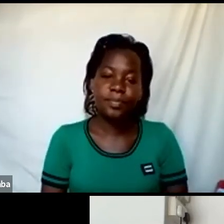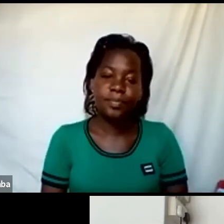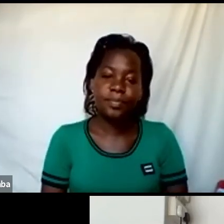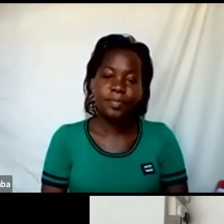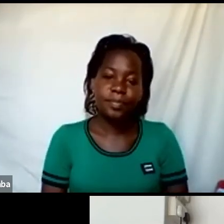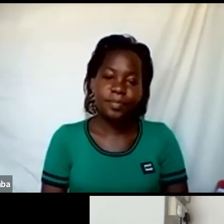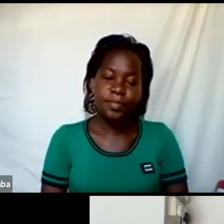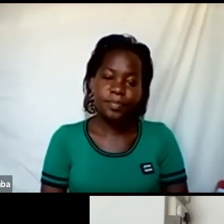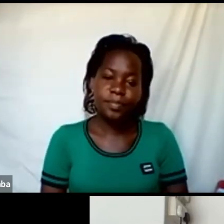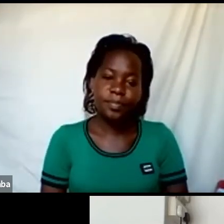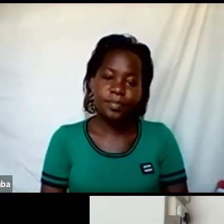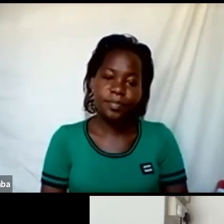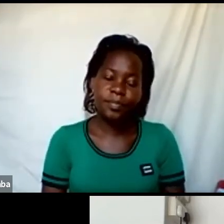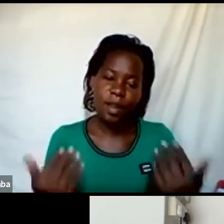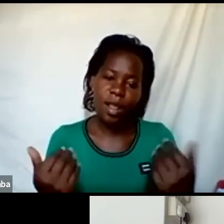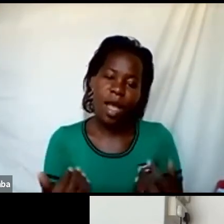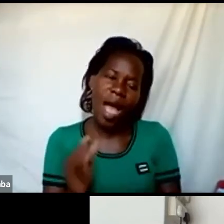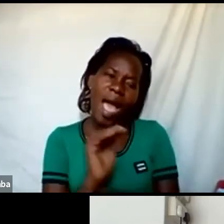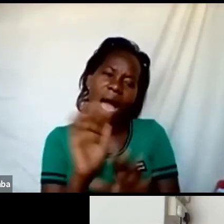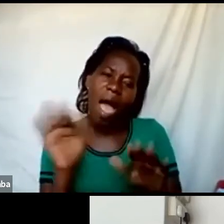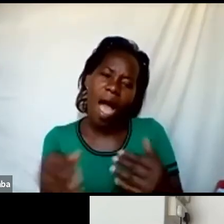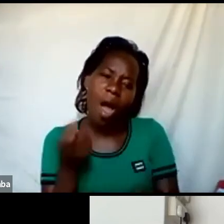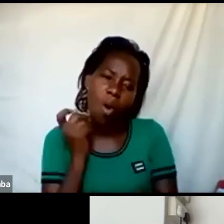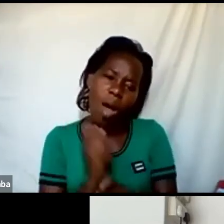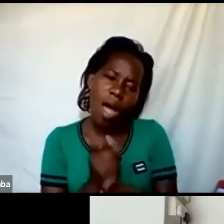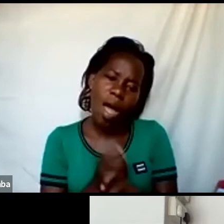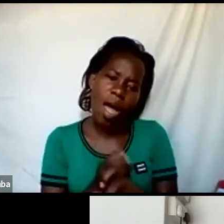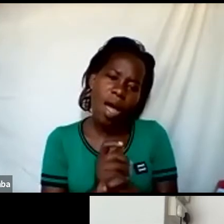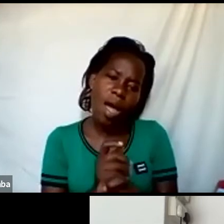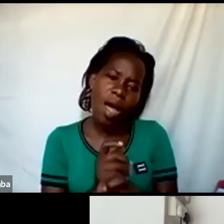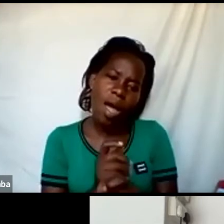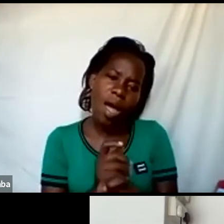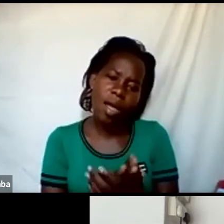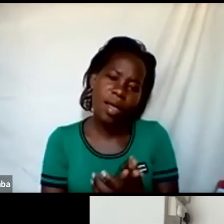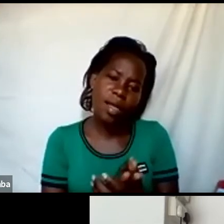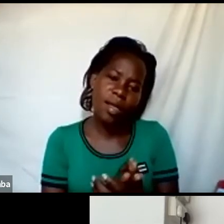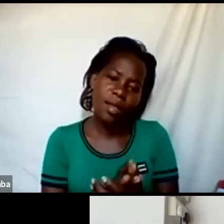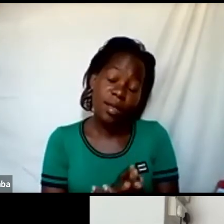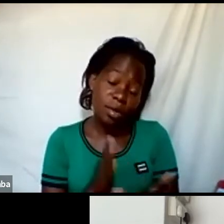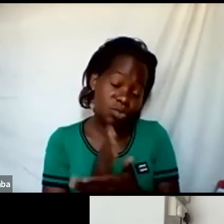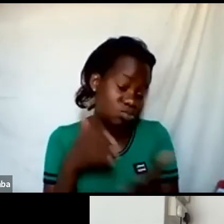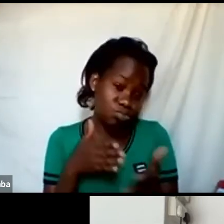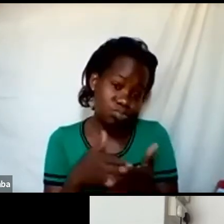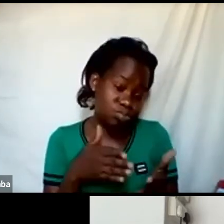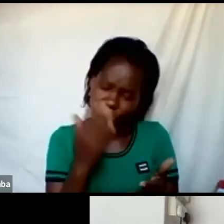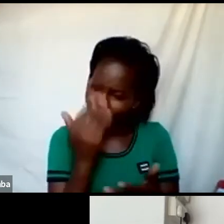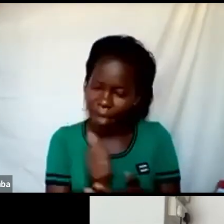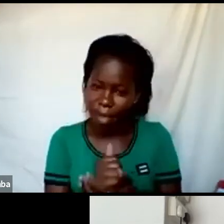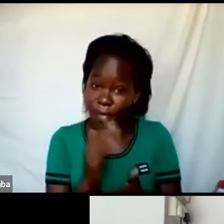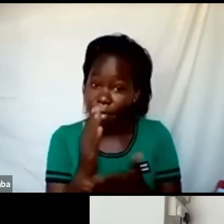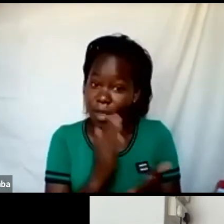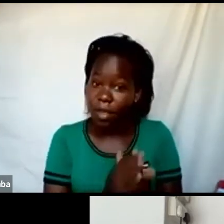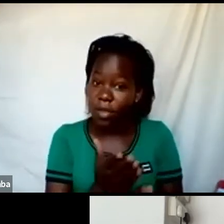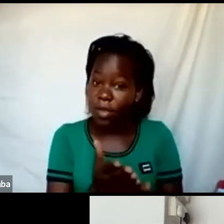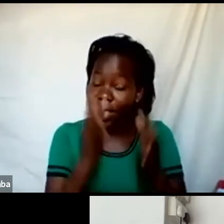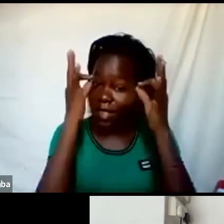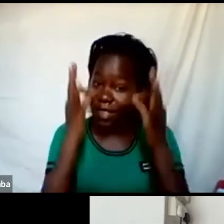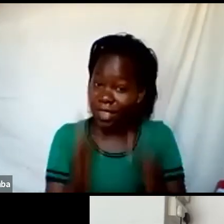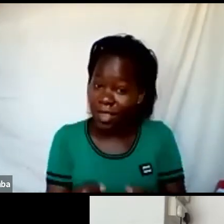How hard is it? It is really complex. And why is this? Because these are products that are